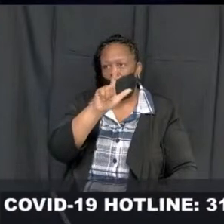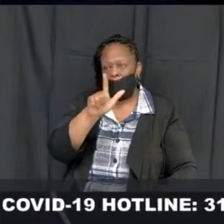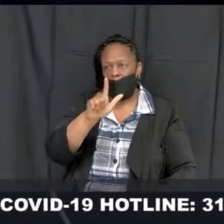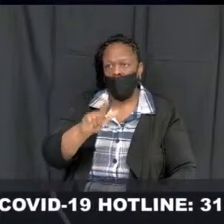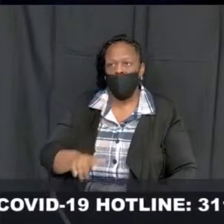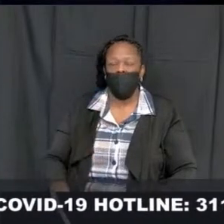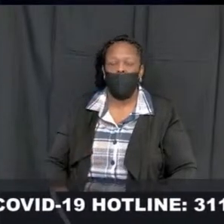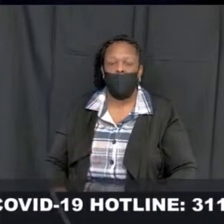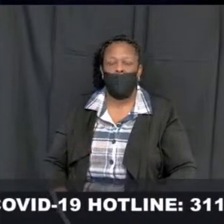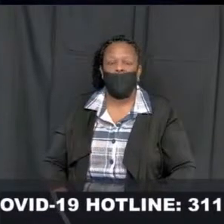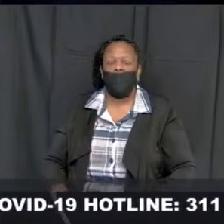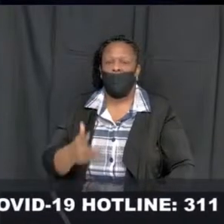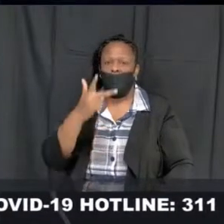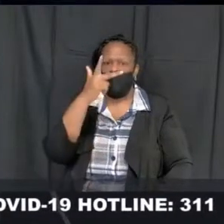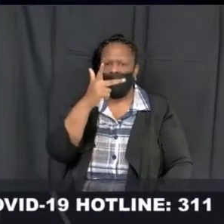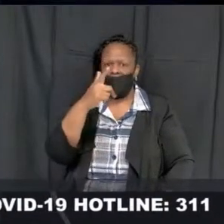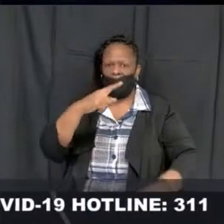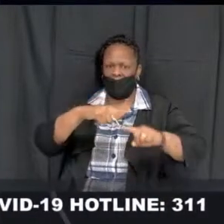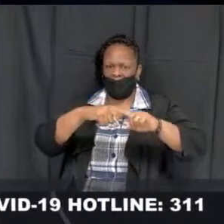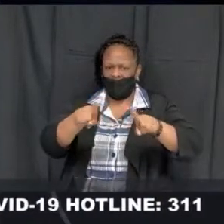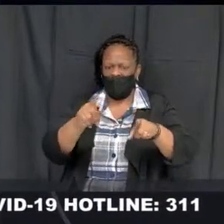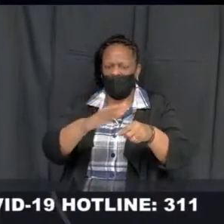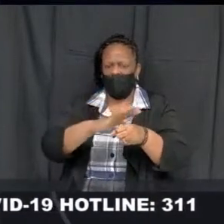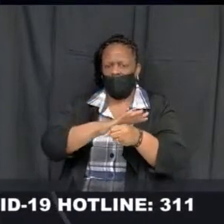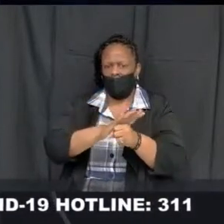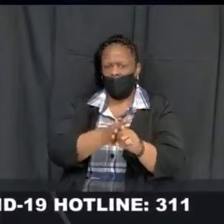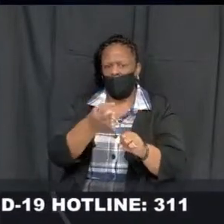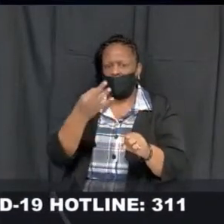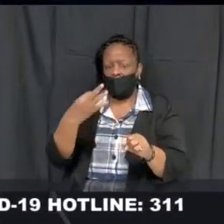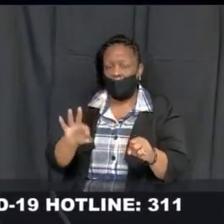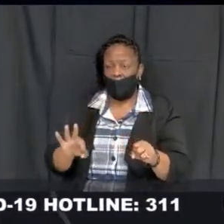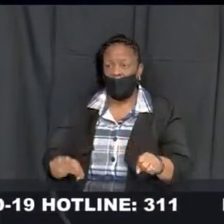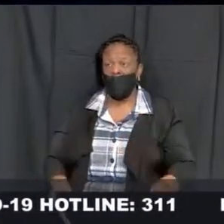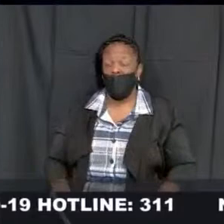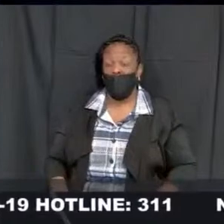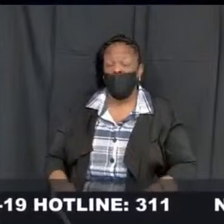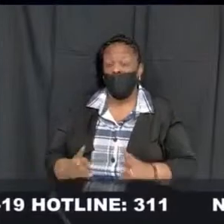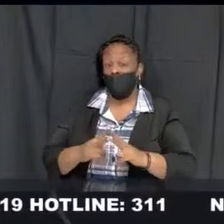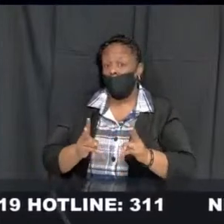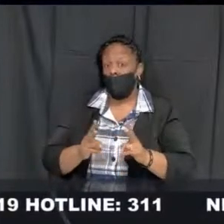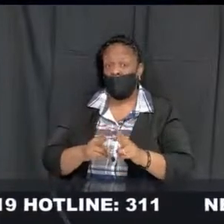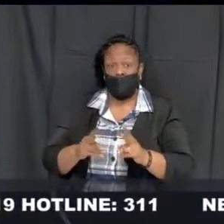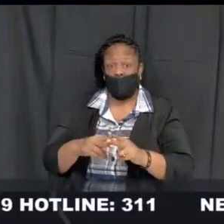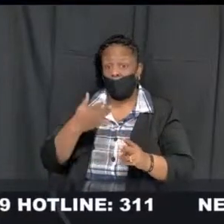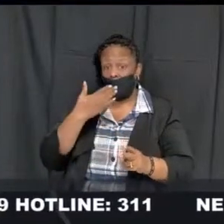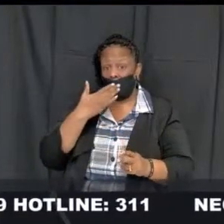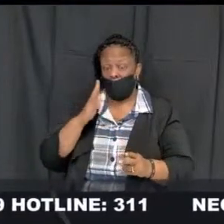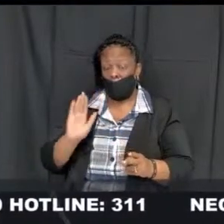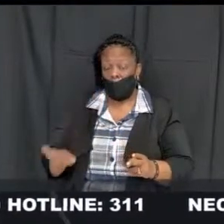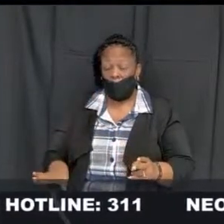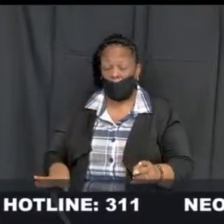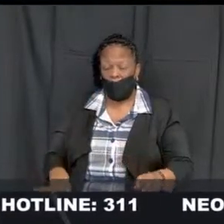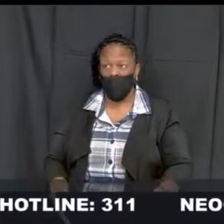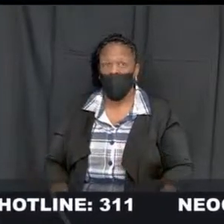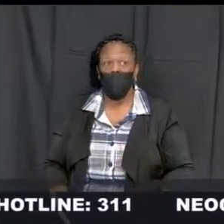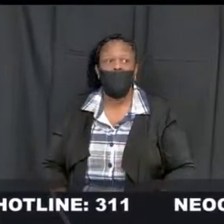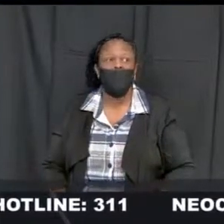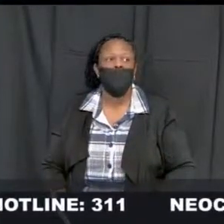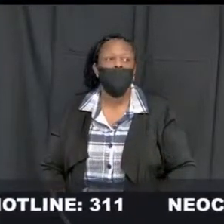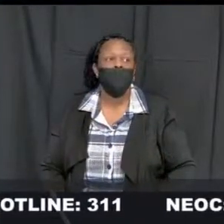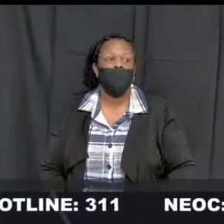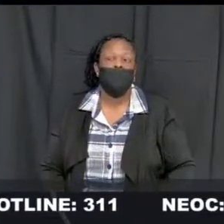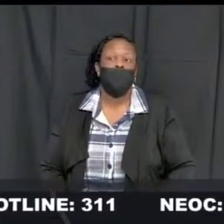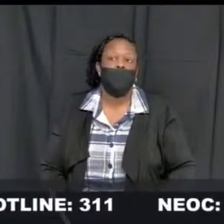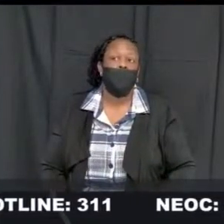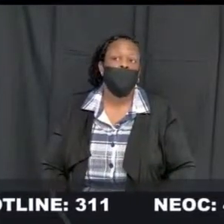emerging SARS-CoV-2 variants, one identified in the United Kingdom, South Africa, Brazil. And